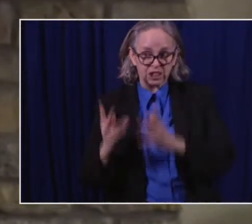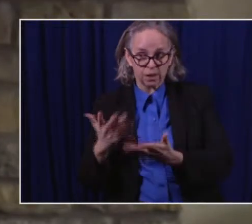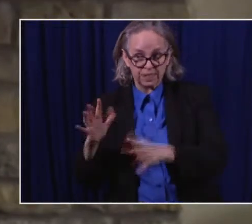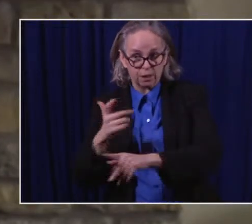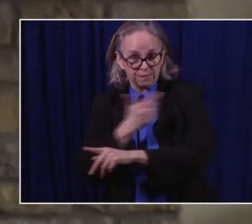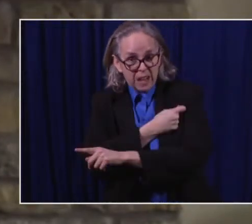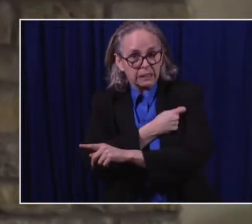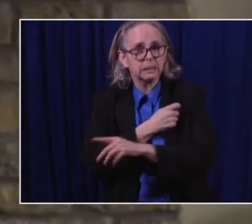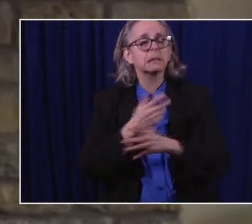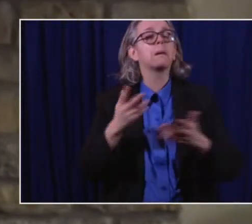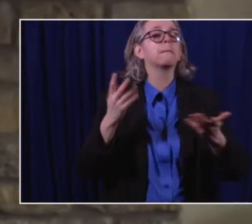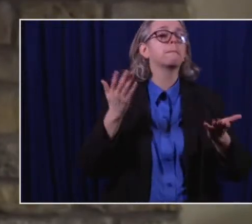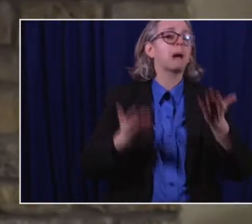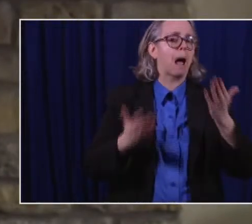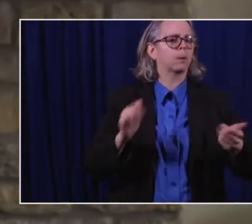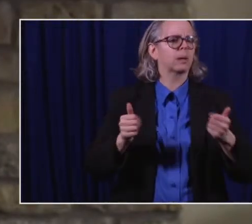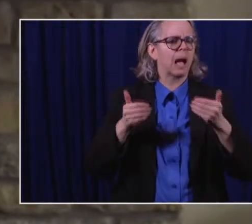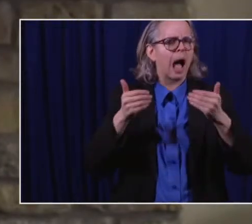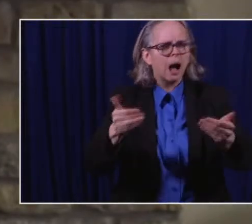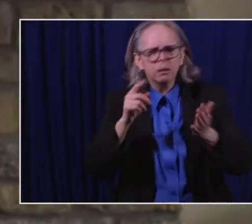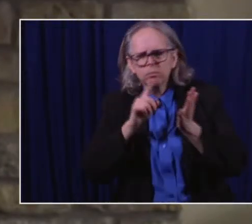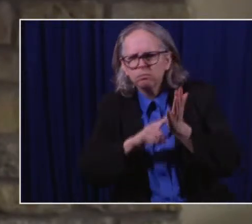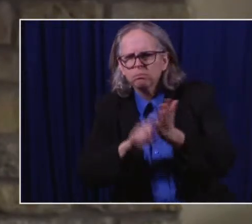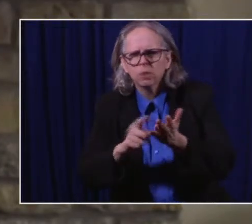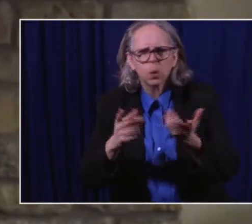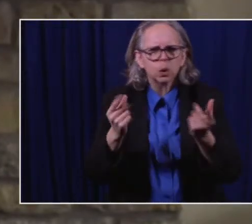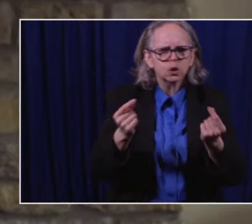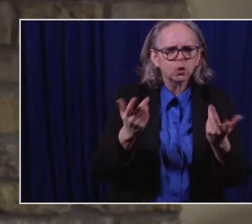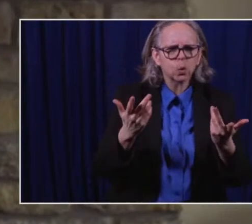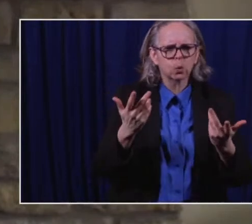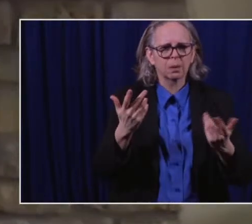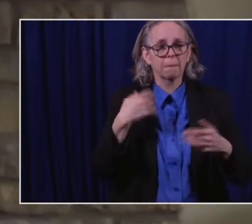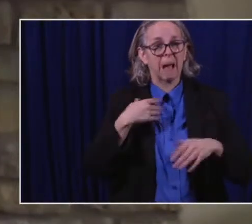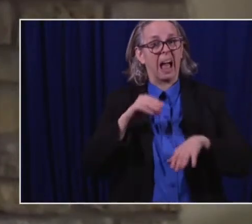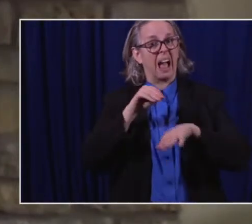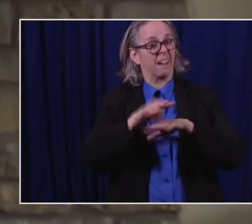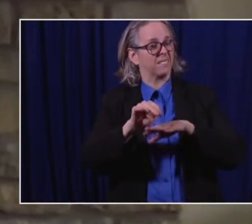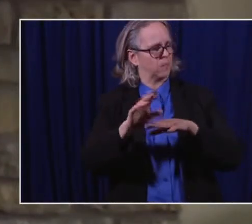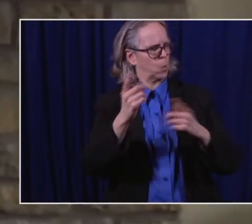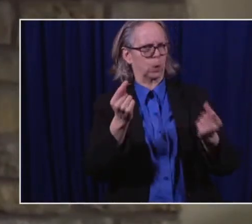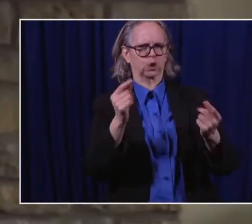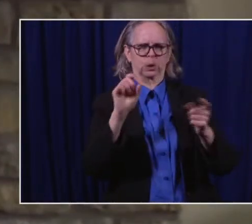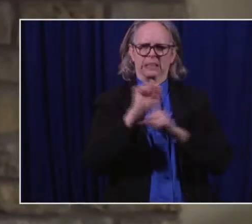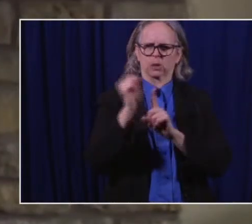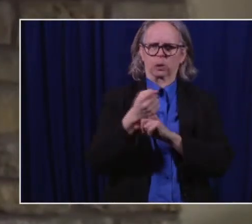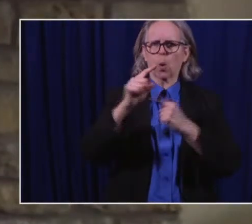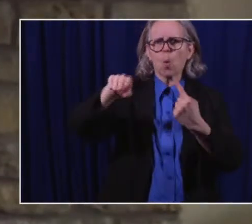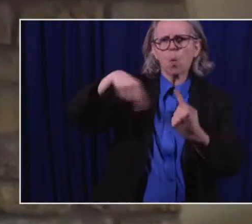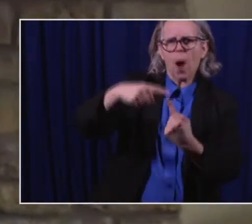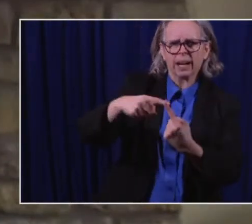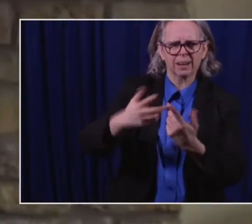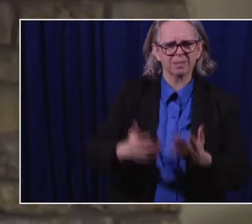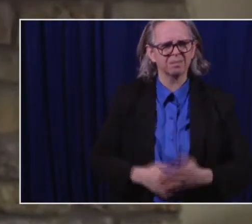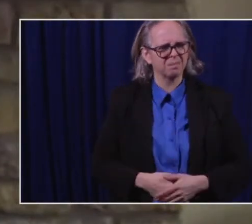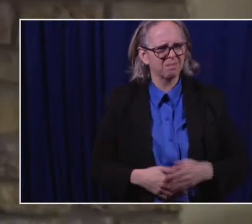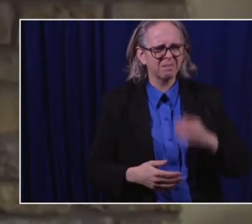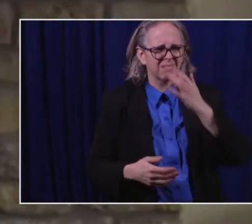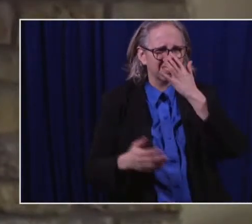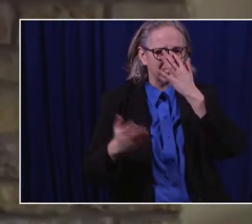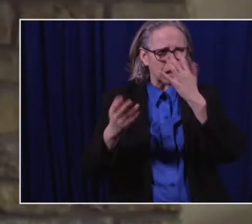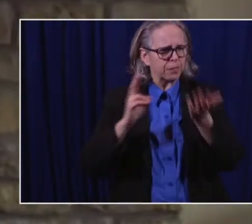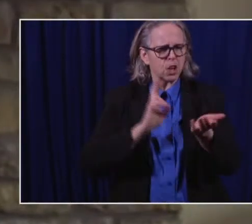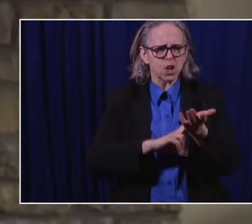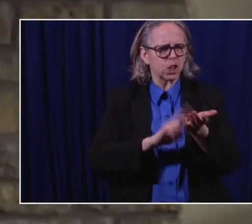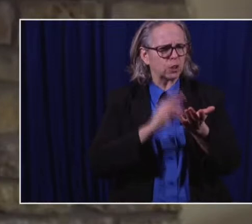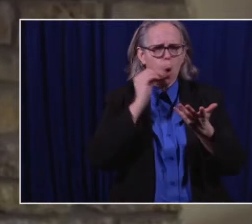so we'll be giving some advice in regard to that. But the nursing homes have the authority to do this